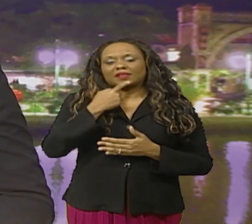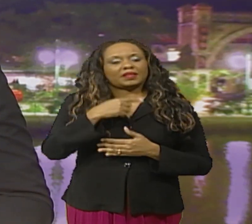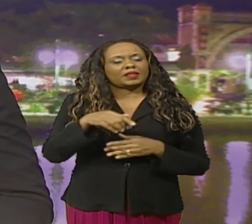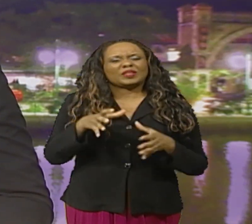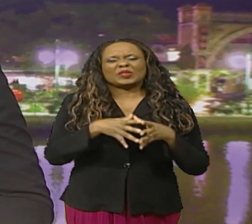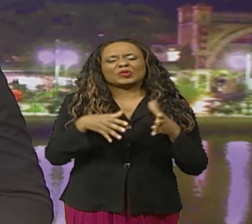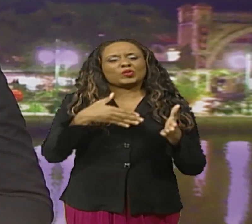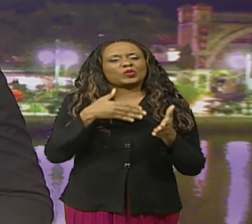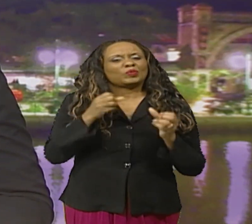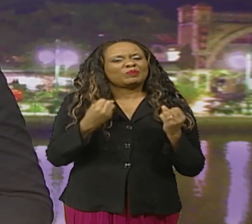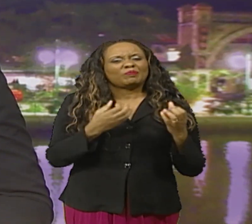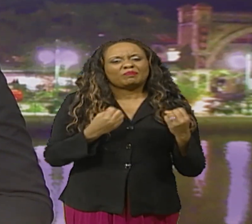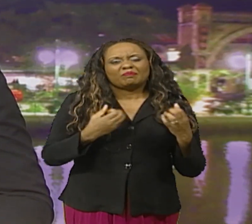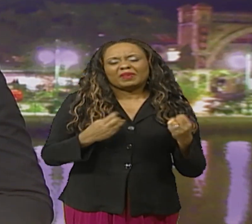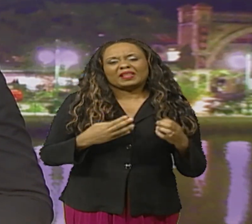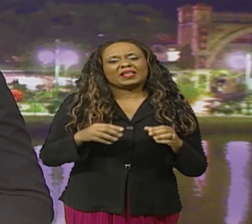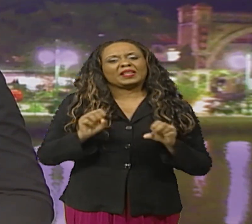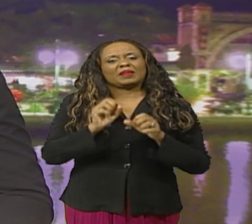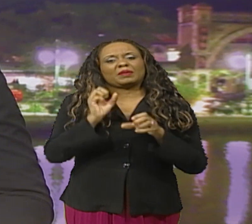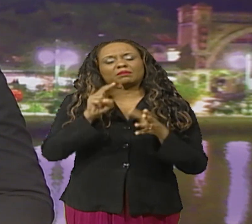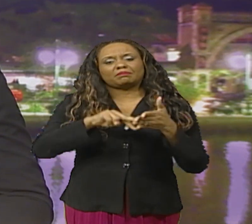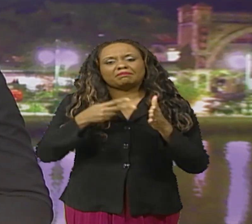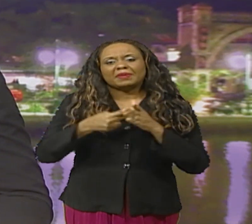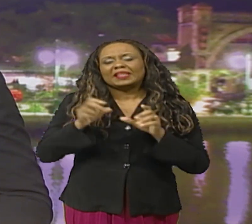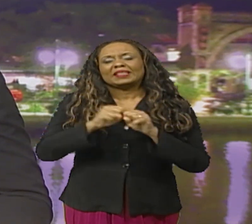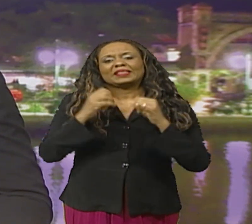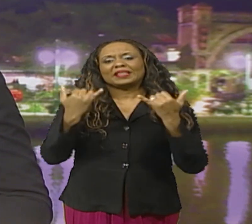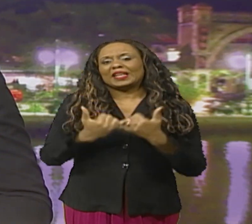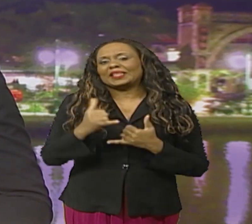that, as it will only lead to a broken society.